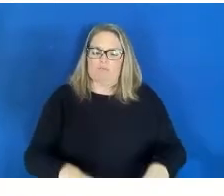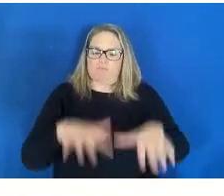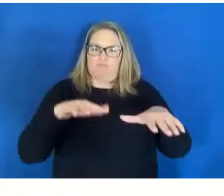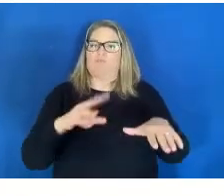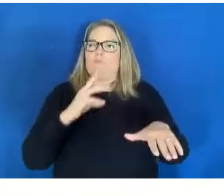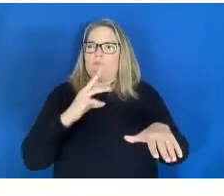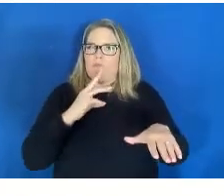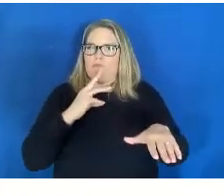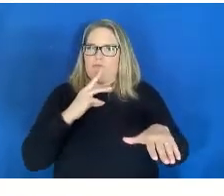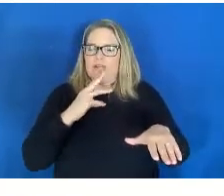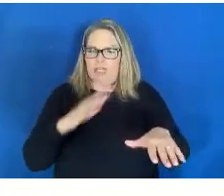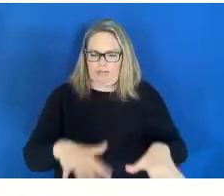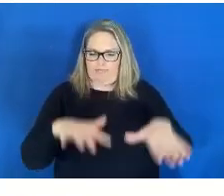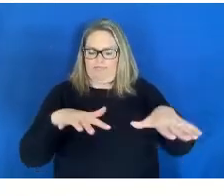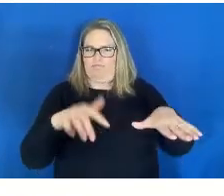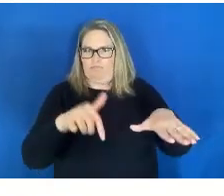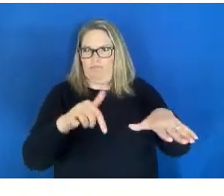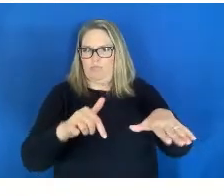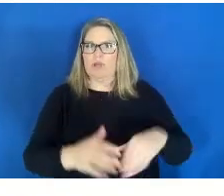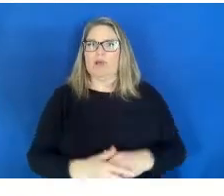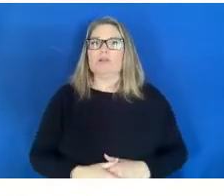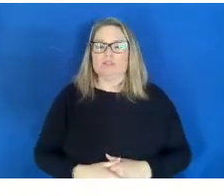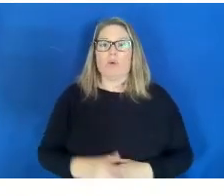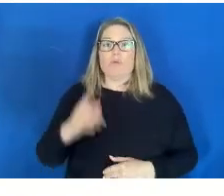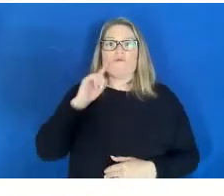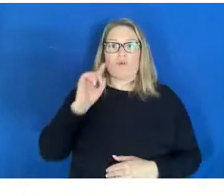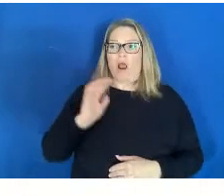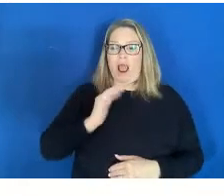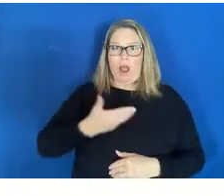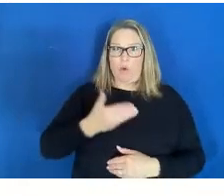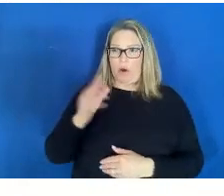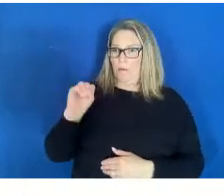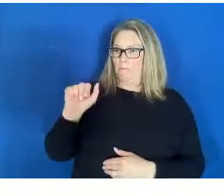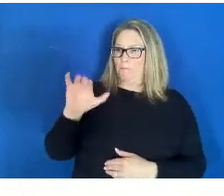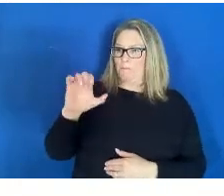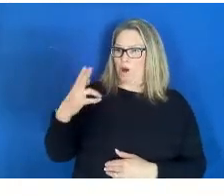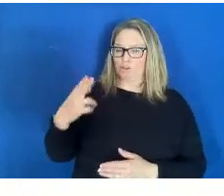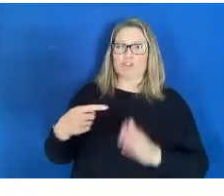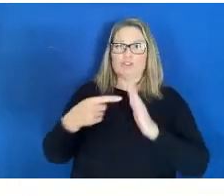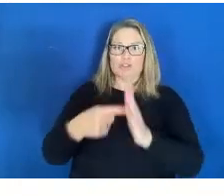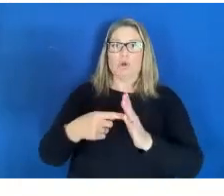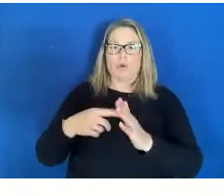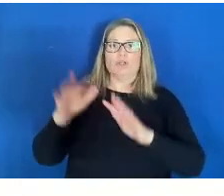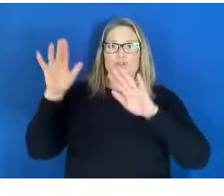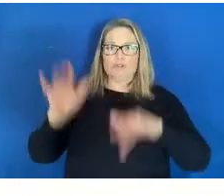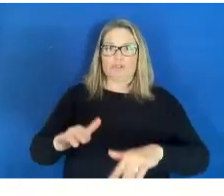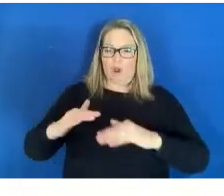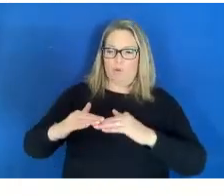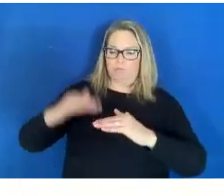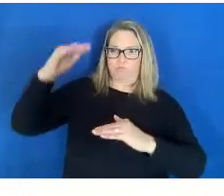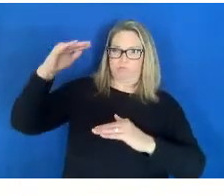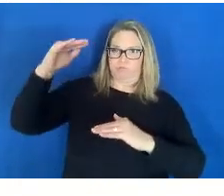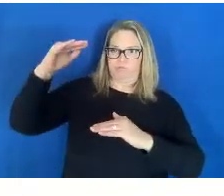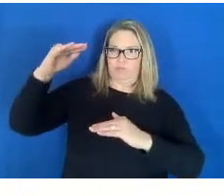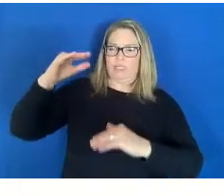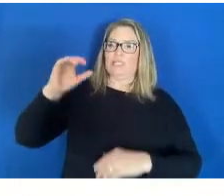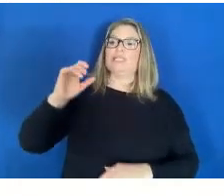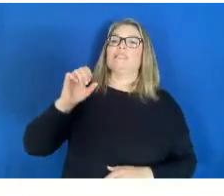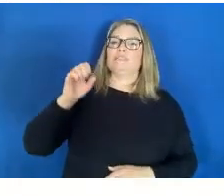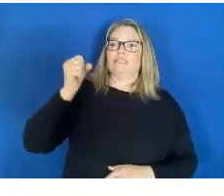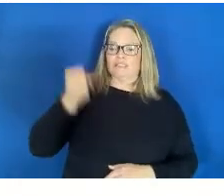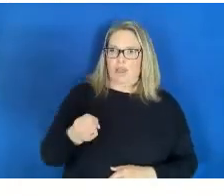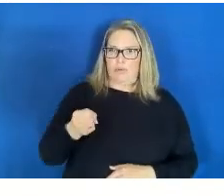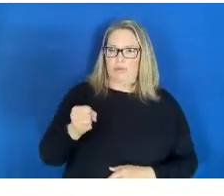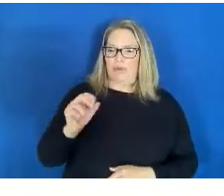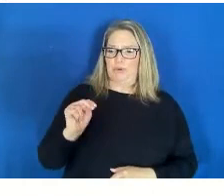Our latest snow survey for early March shows snow depths increasing from south to north, with a